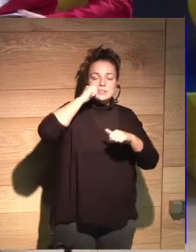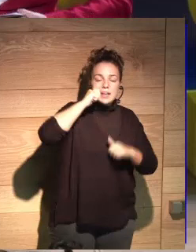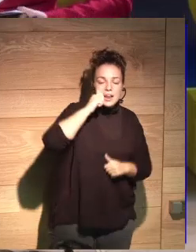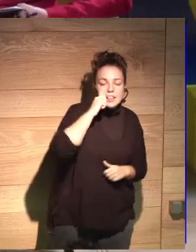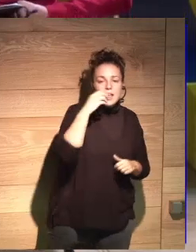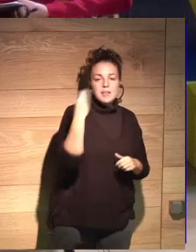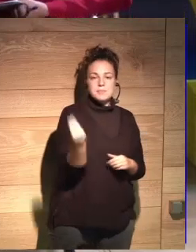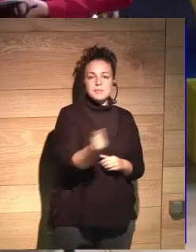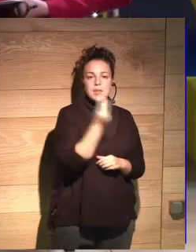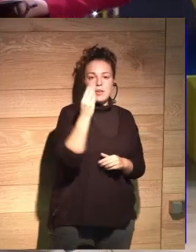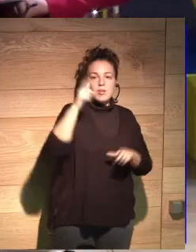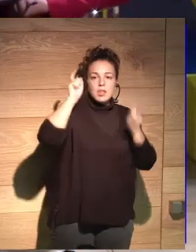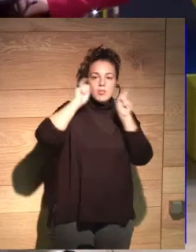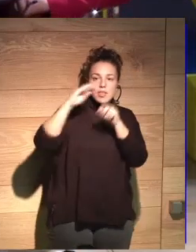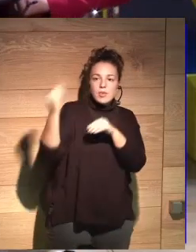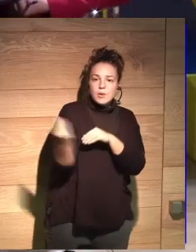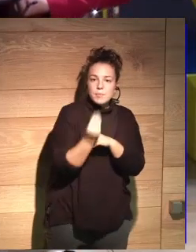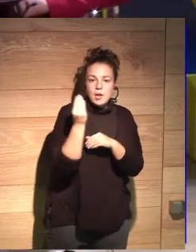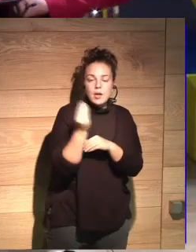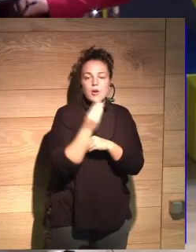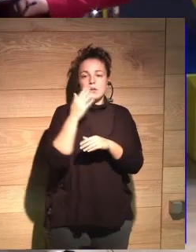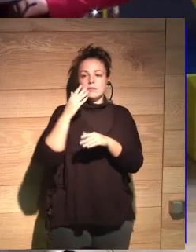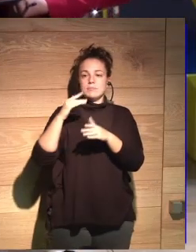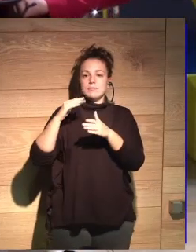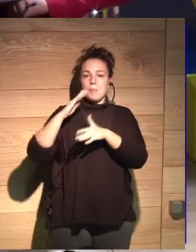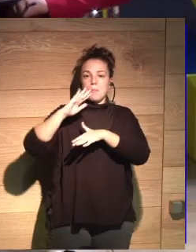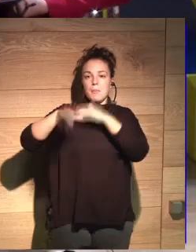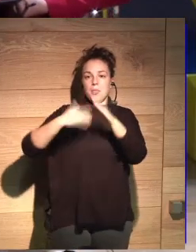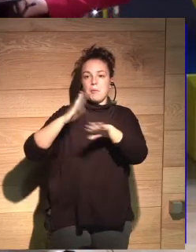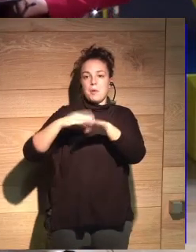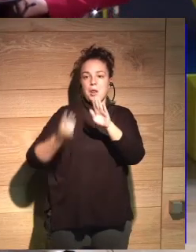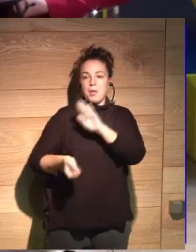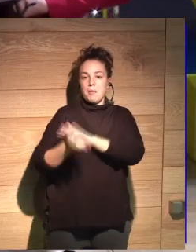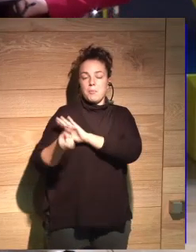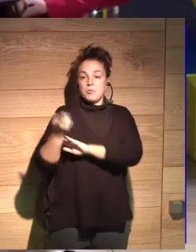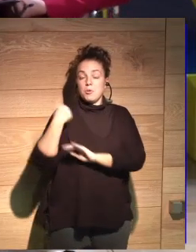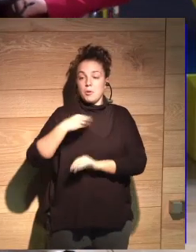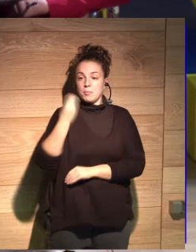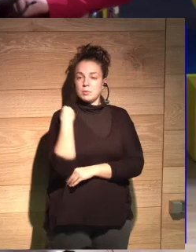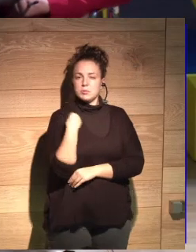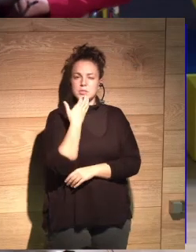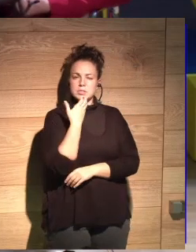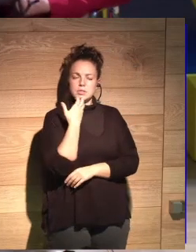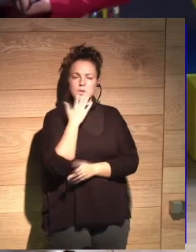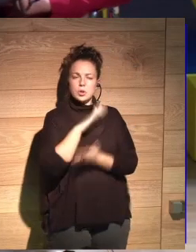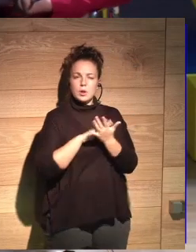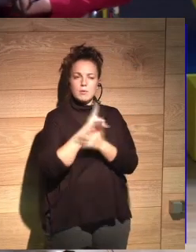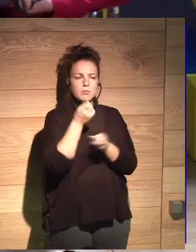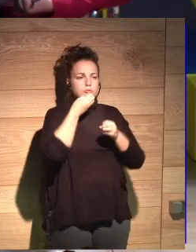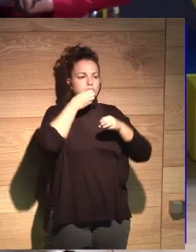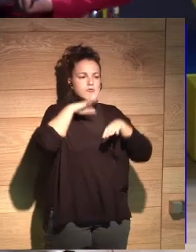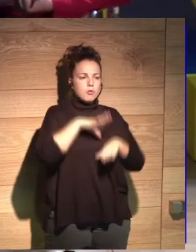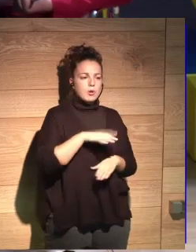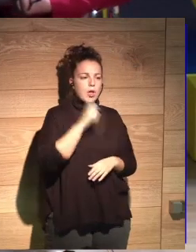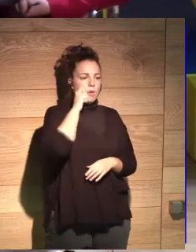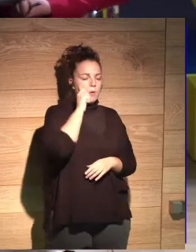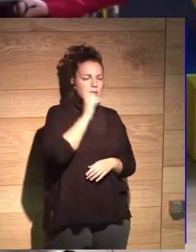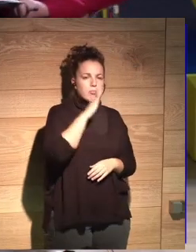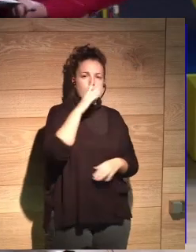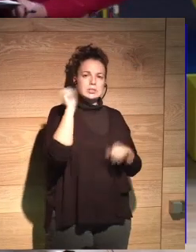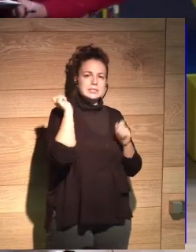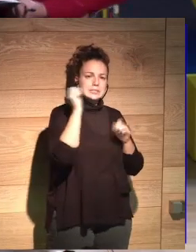that have access to better health system, better education, better means of production. So I thought, is this